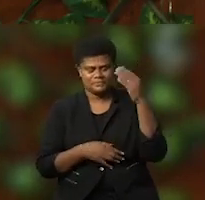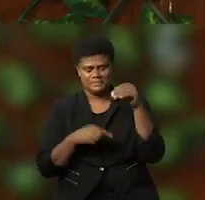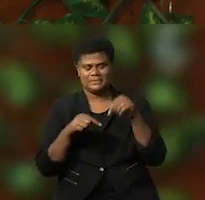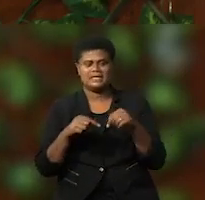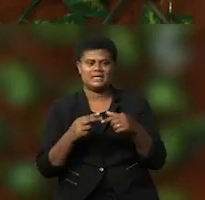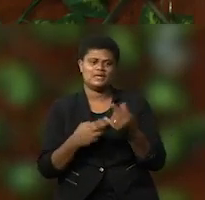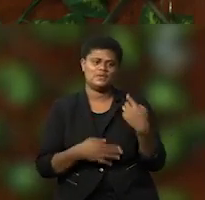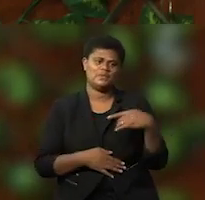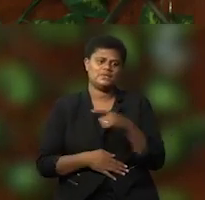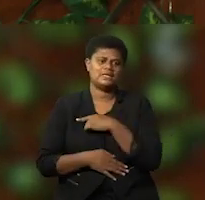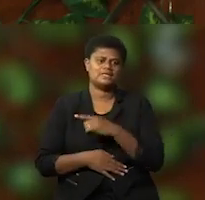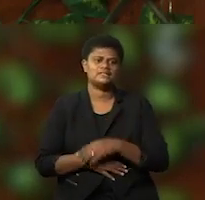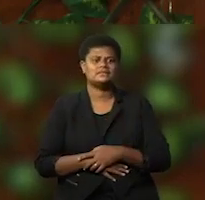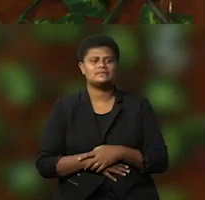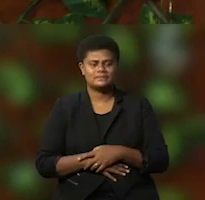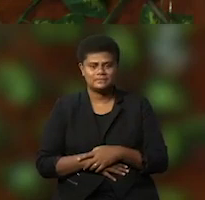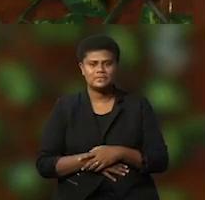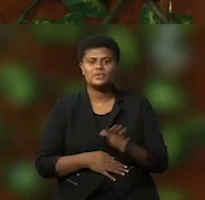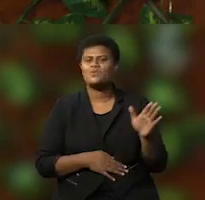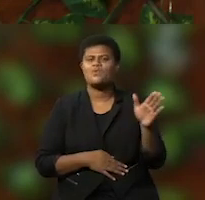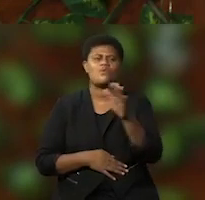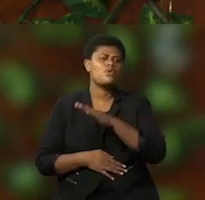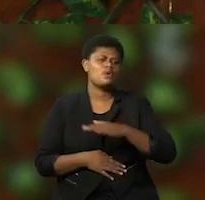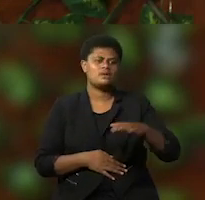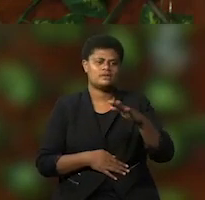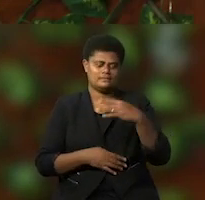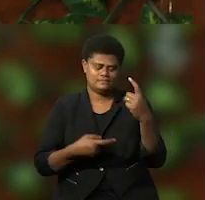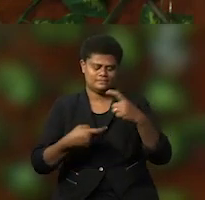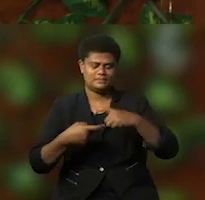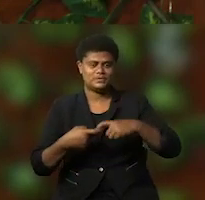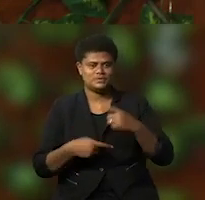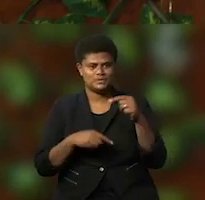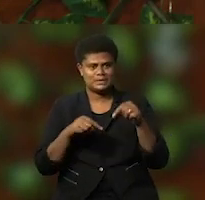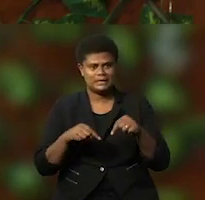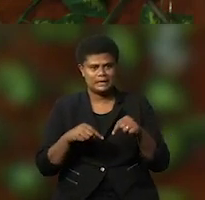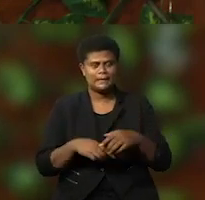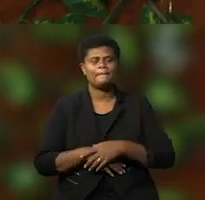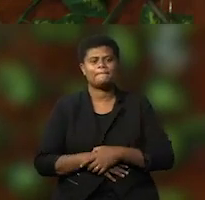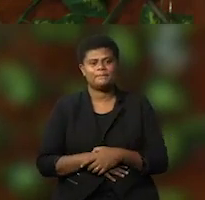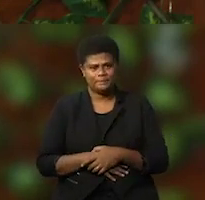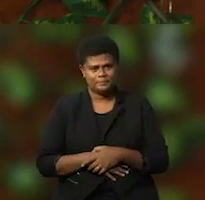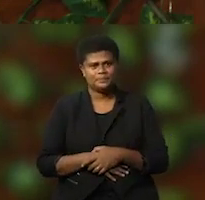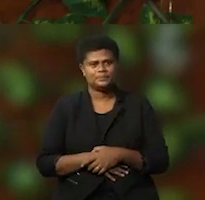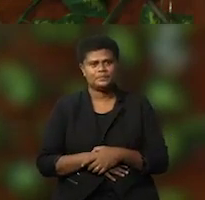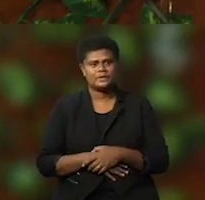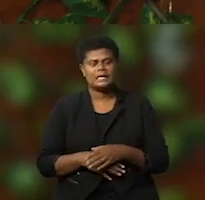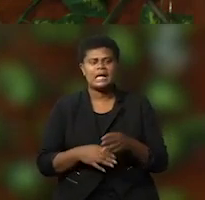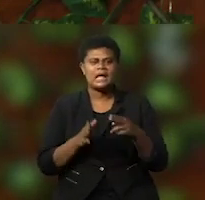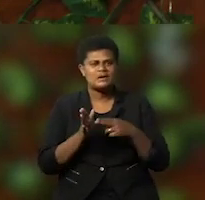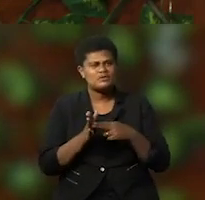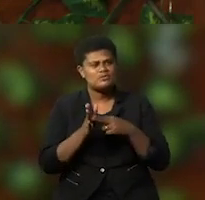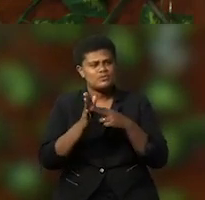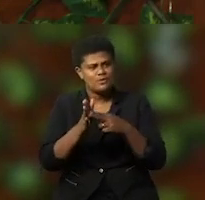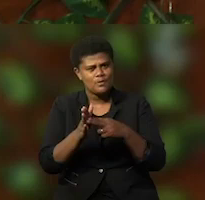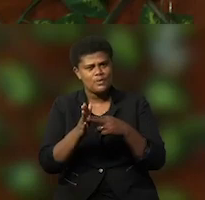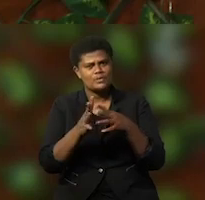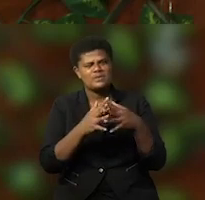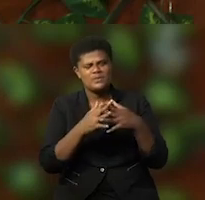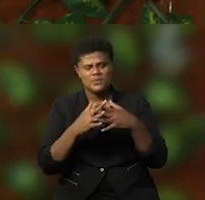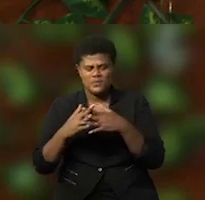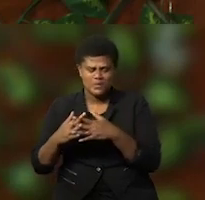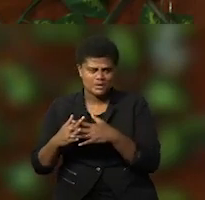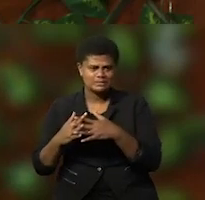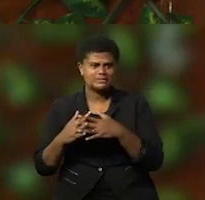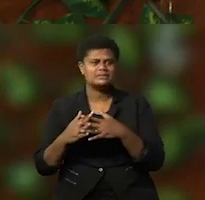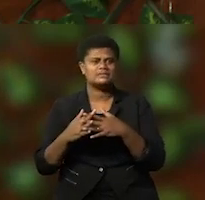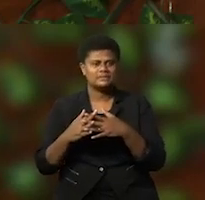extending master's welcome to all of you who are joining us today here at the Central Eastern, to our friends who are tuning in from the north and also from the west to